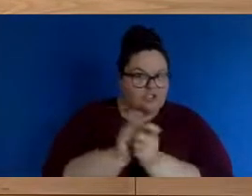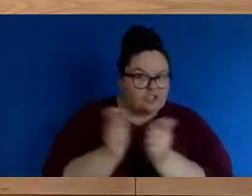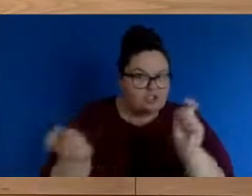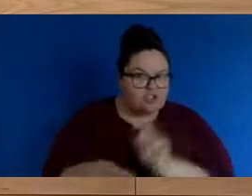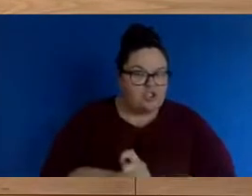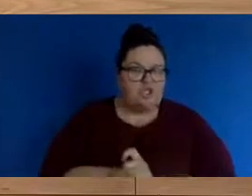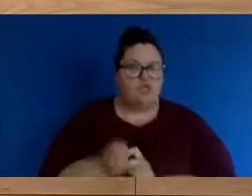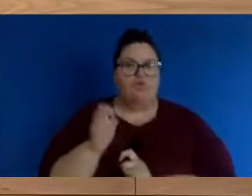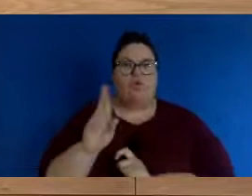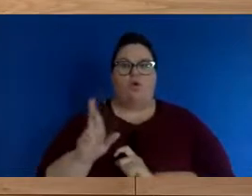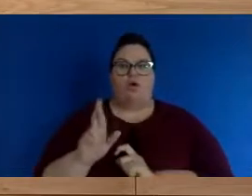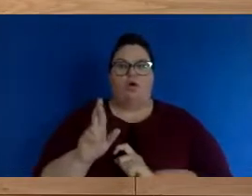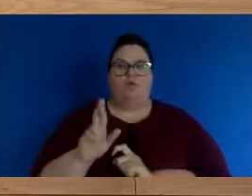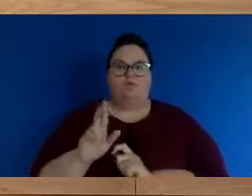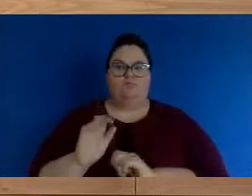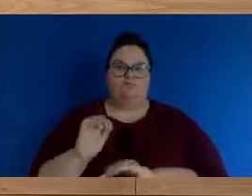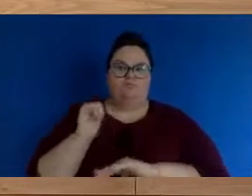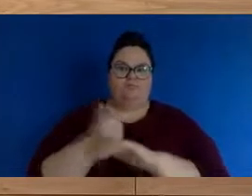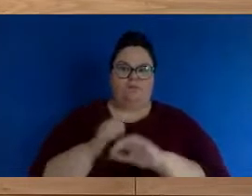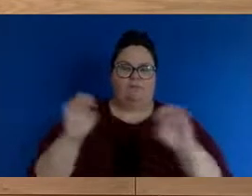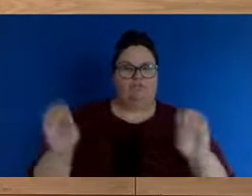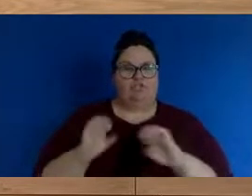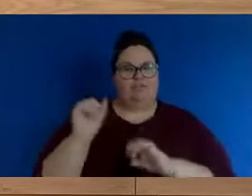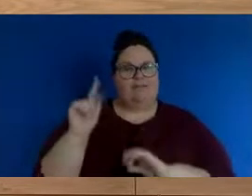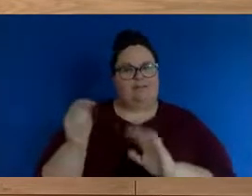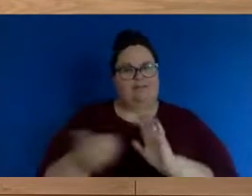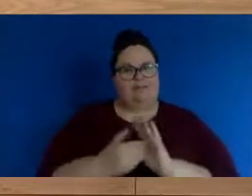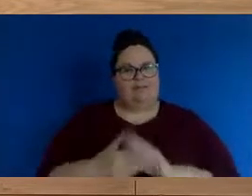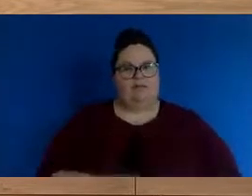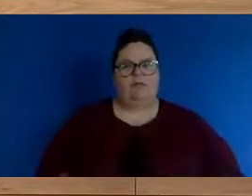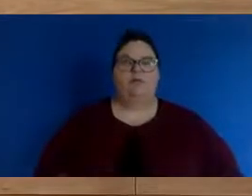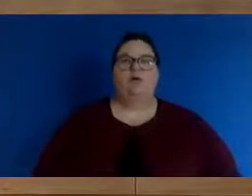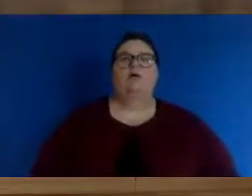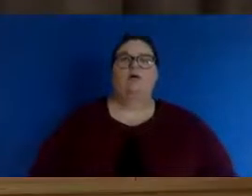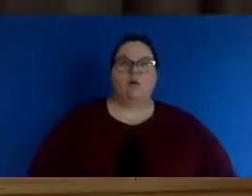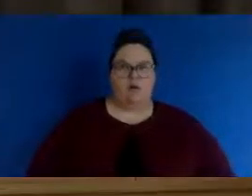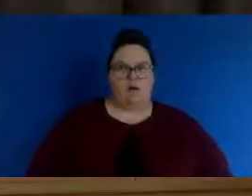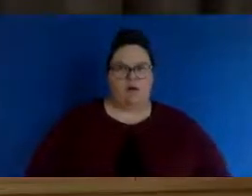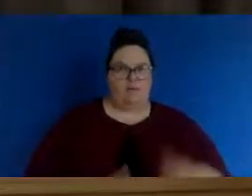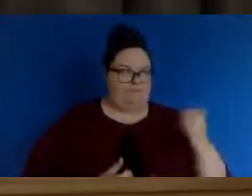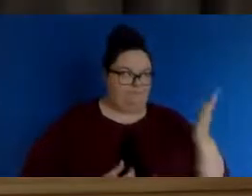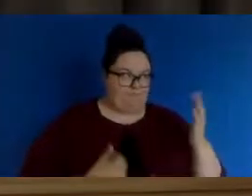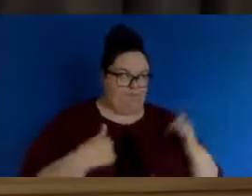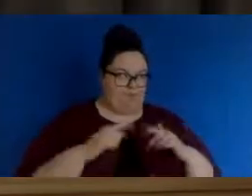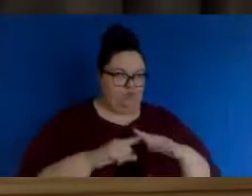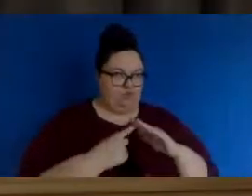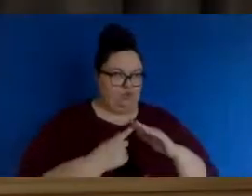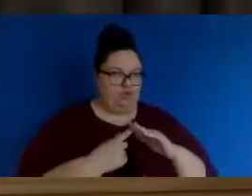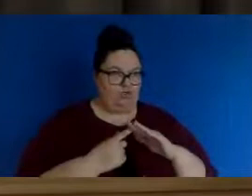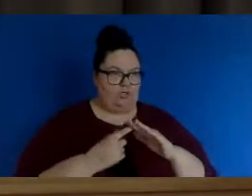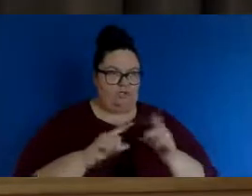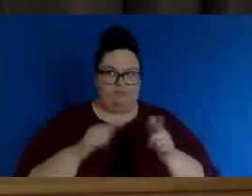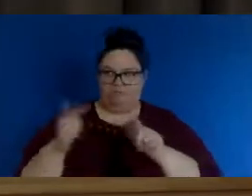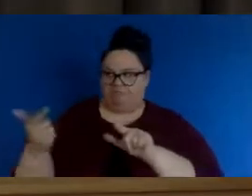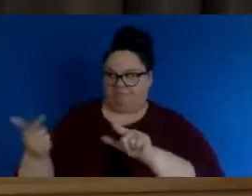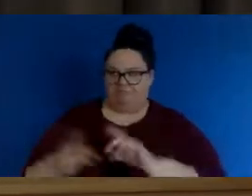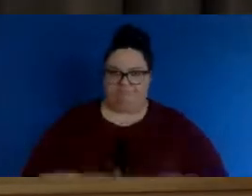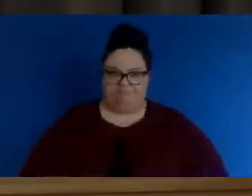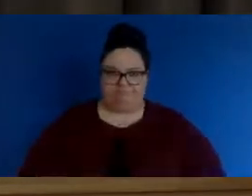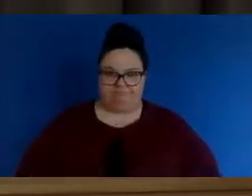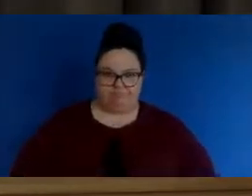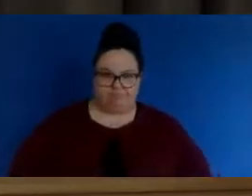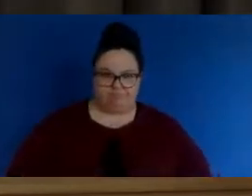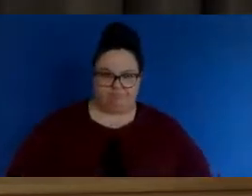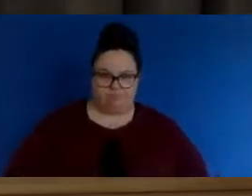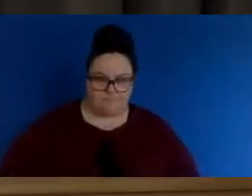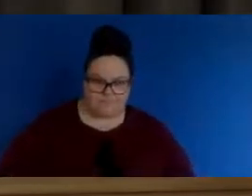reintroduction of the emergency order. I'm going to start and then let Dr. Russell pick up. It's really important